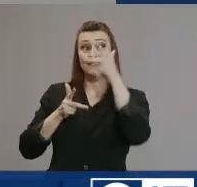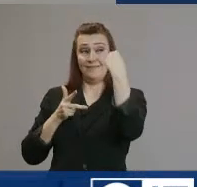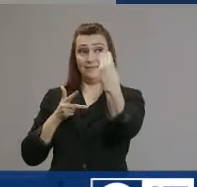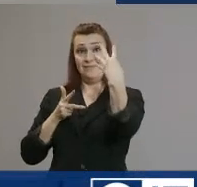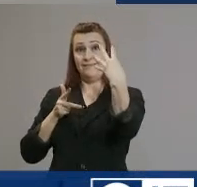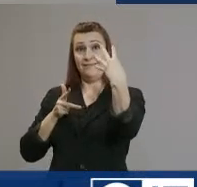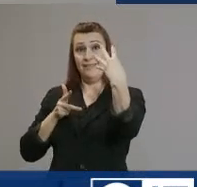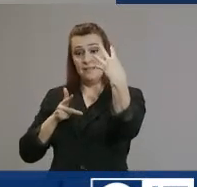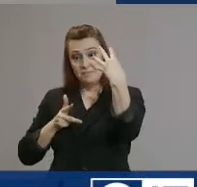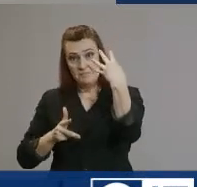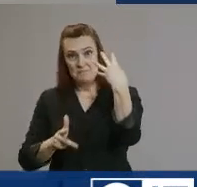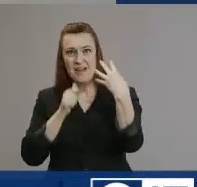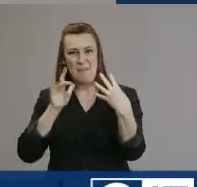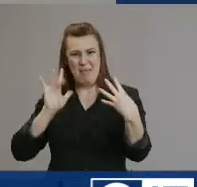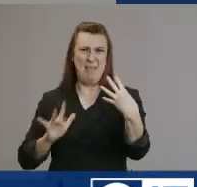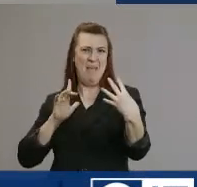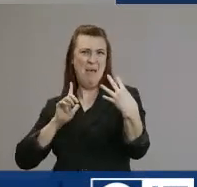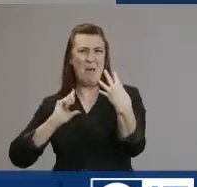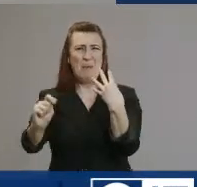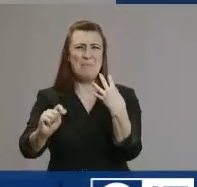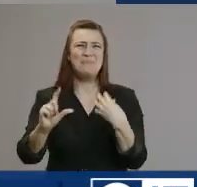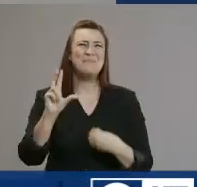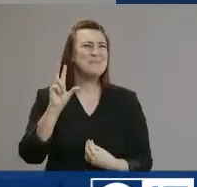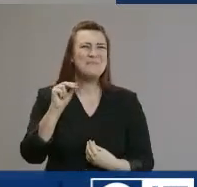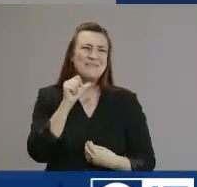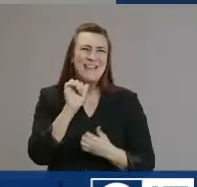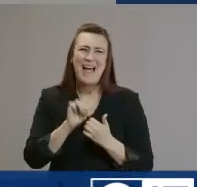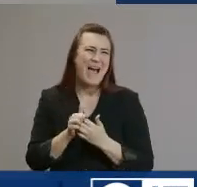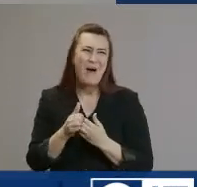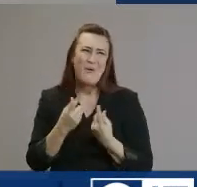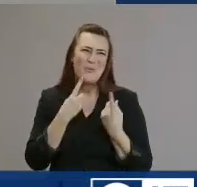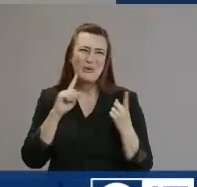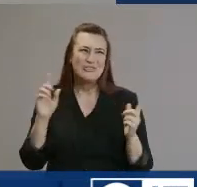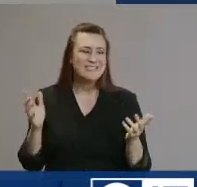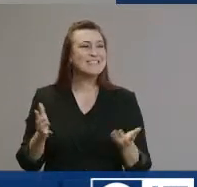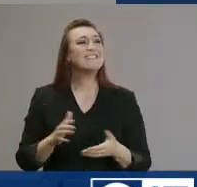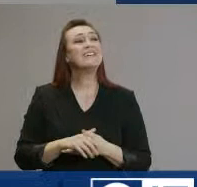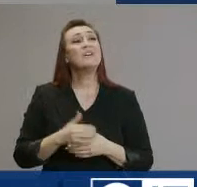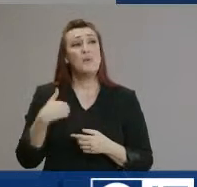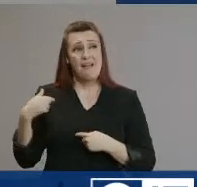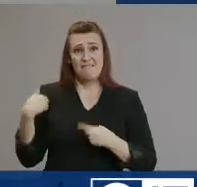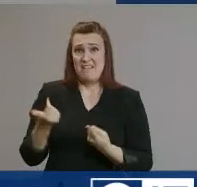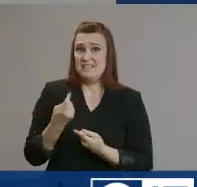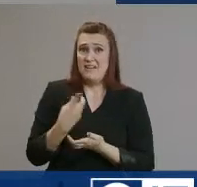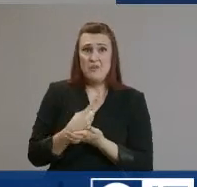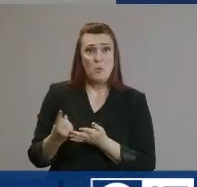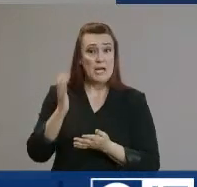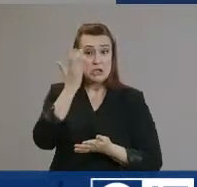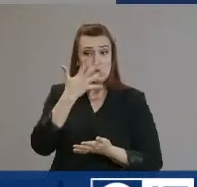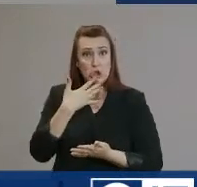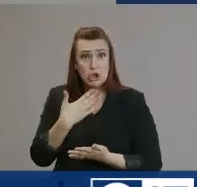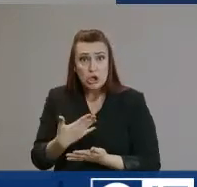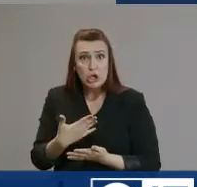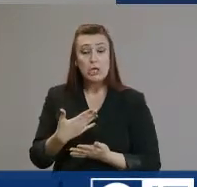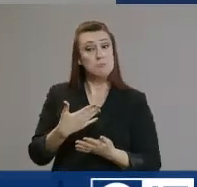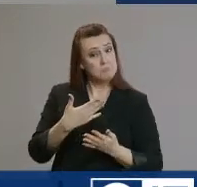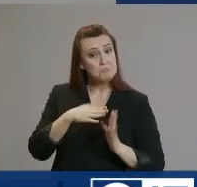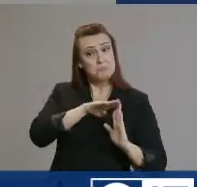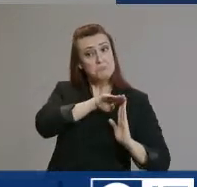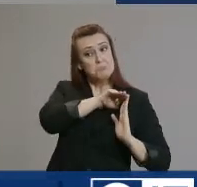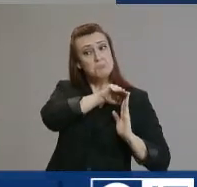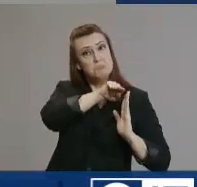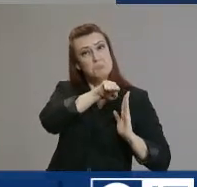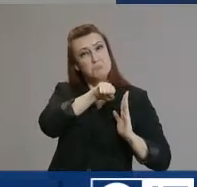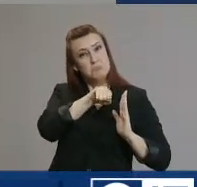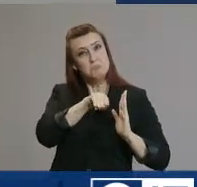weeks of positive metrics heading in the right trajectory. Now we're seeing some numbers that we want to pay attention